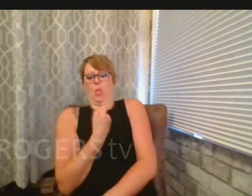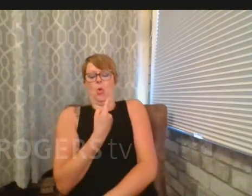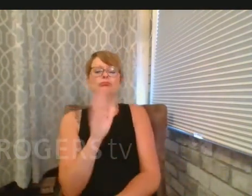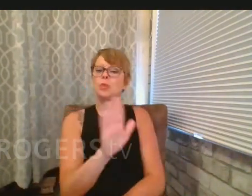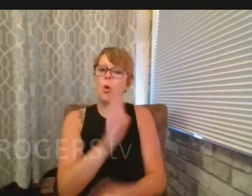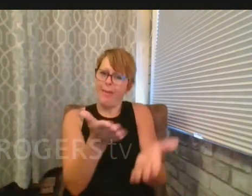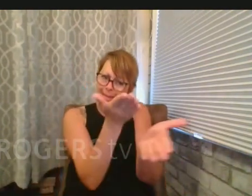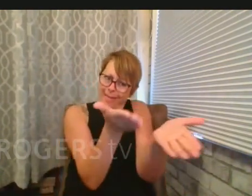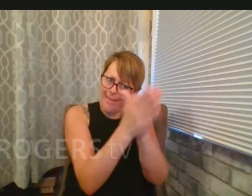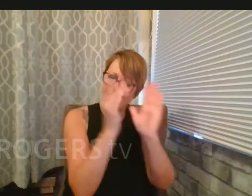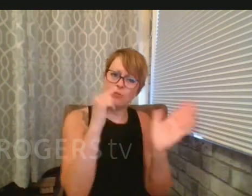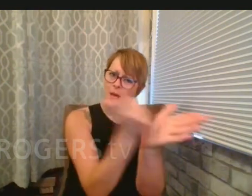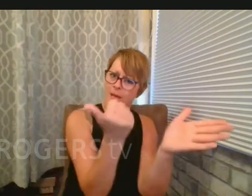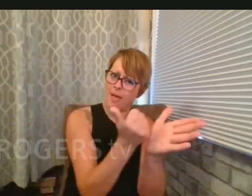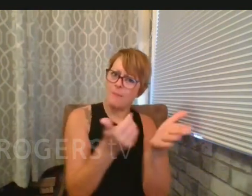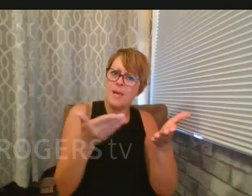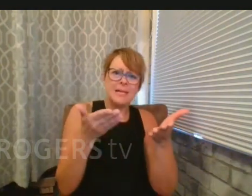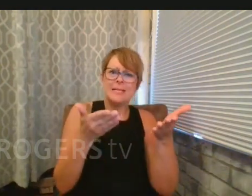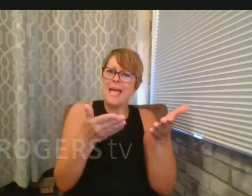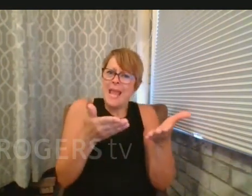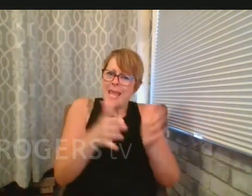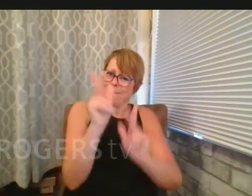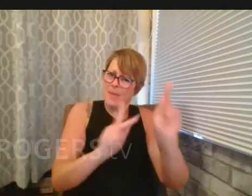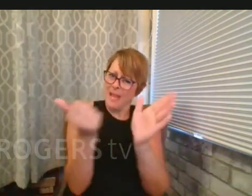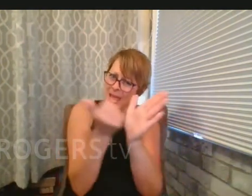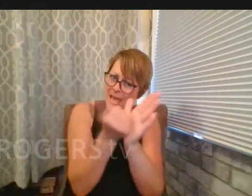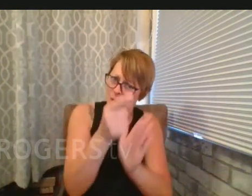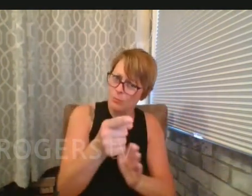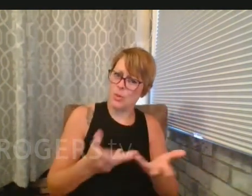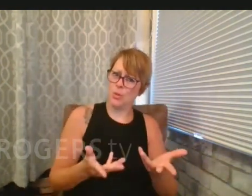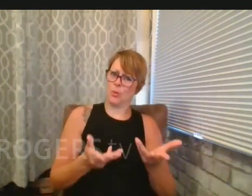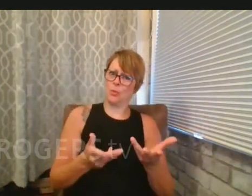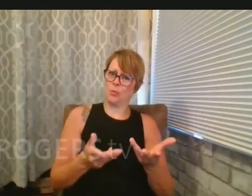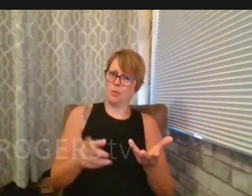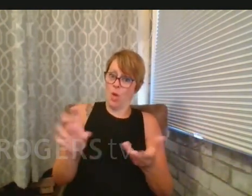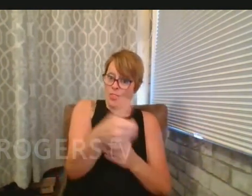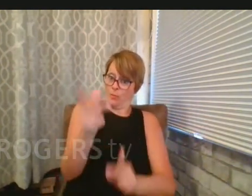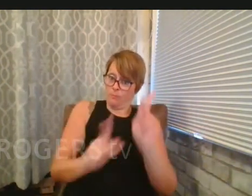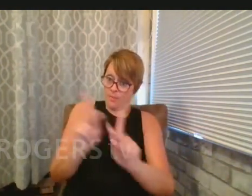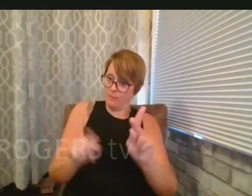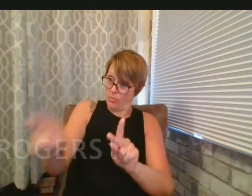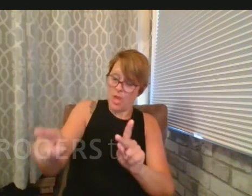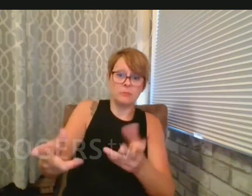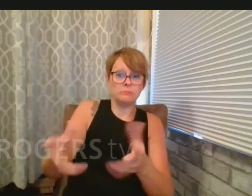Let everybody else help you. Let other people do their work. We have marketing and